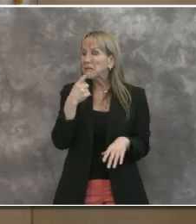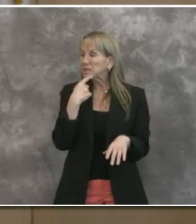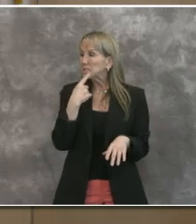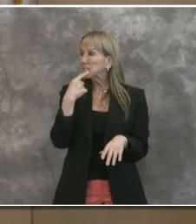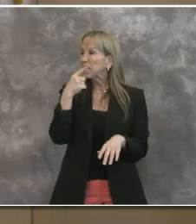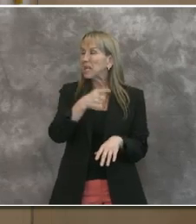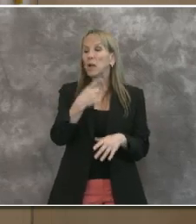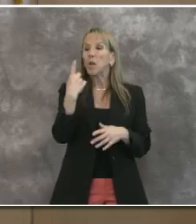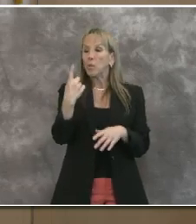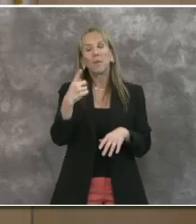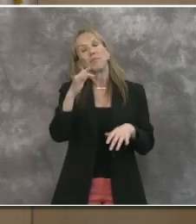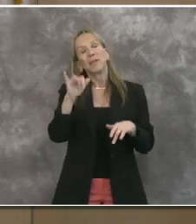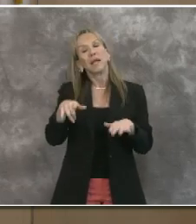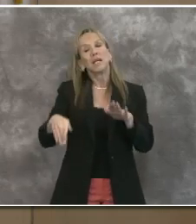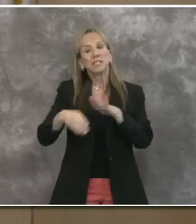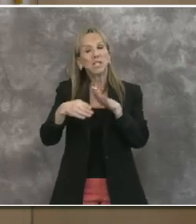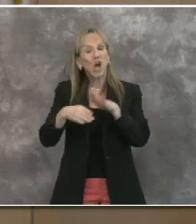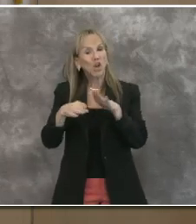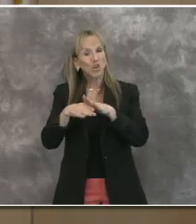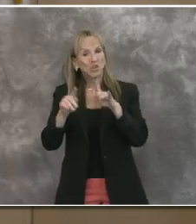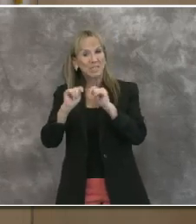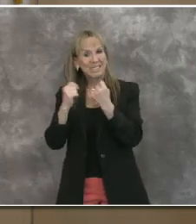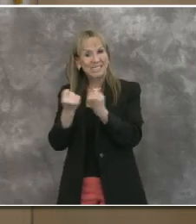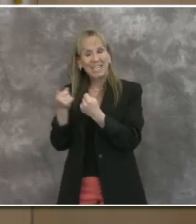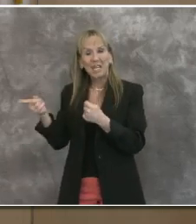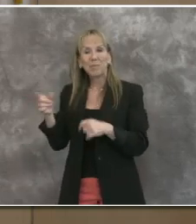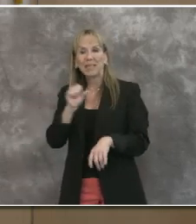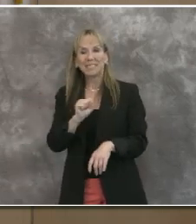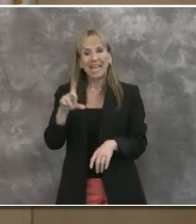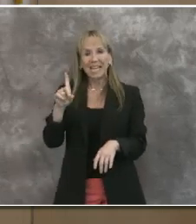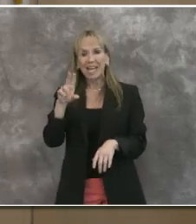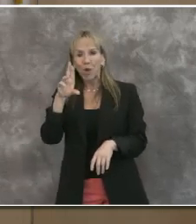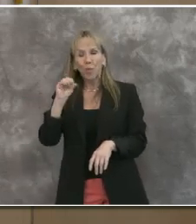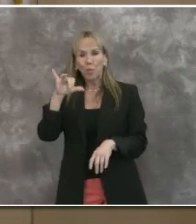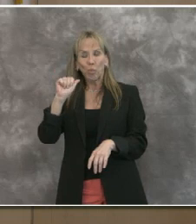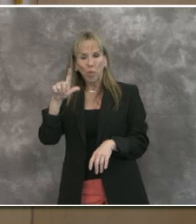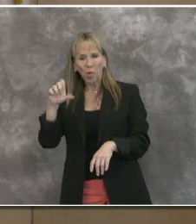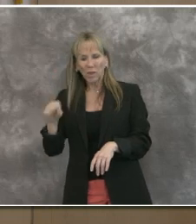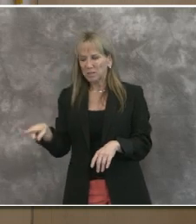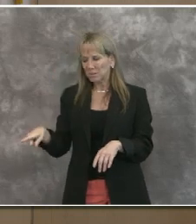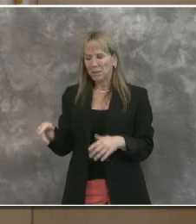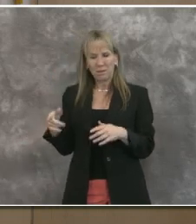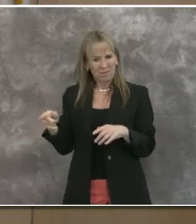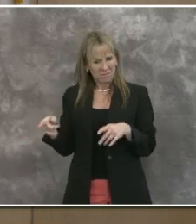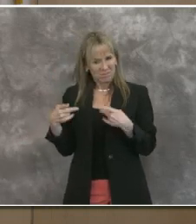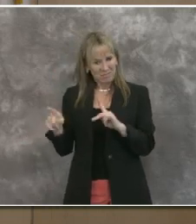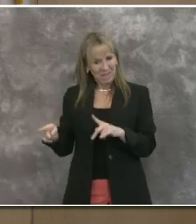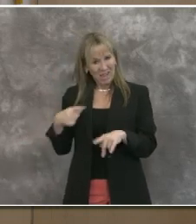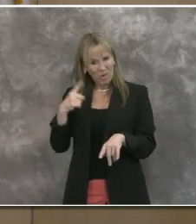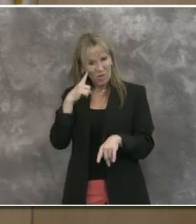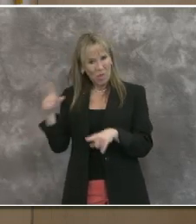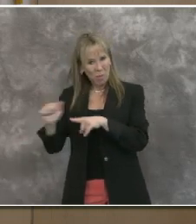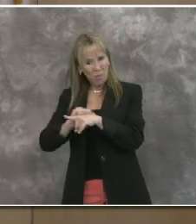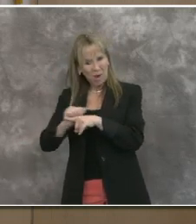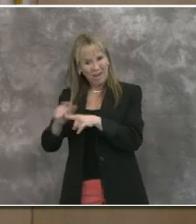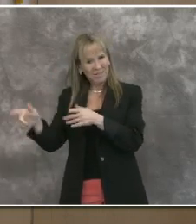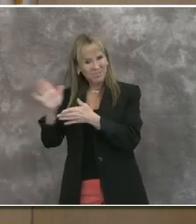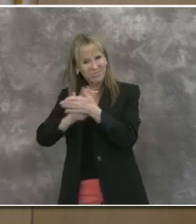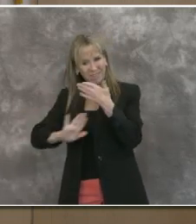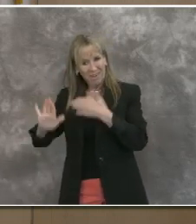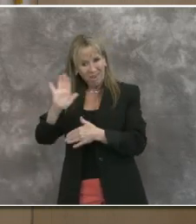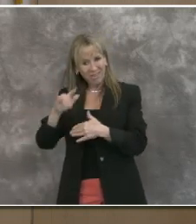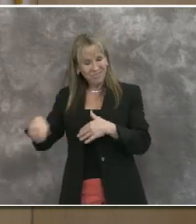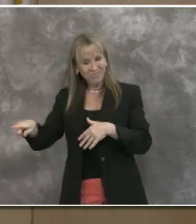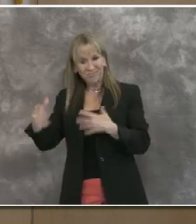league pro soccer team, is conducting workouts with 4 players. Is that permissible, and can youth and college teams do the same